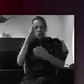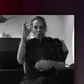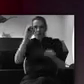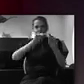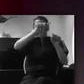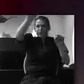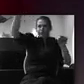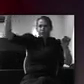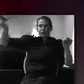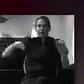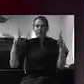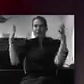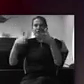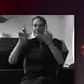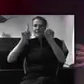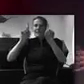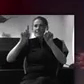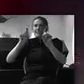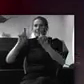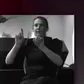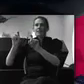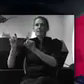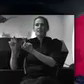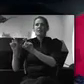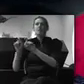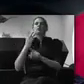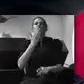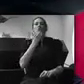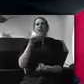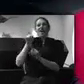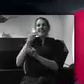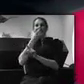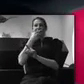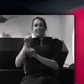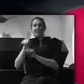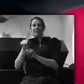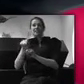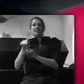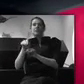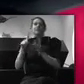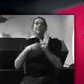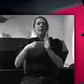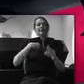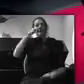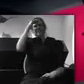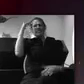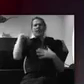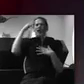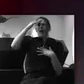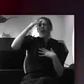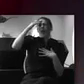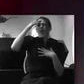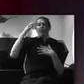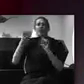drugs varying from diabetes to cancer, for blood clotting problems, as anti-inflammatories,